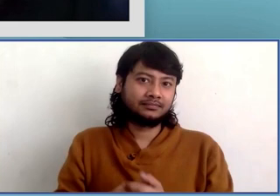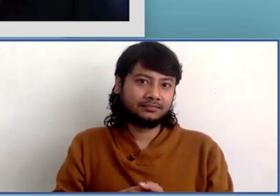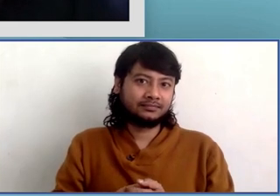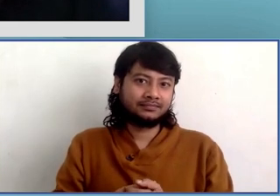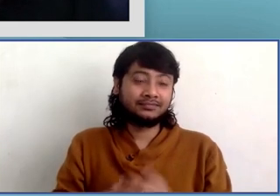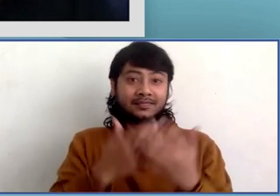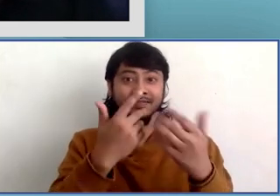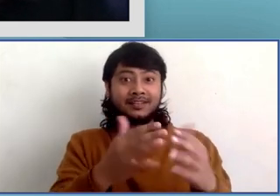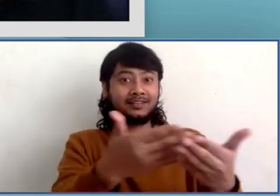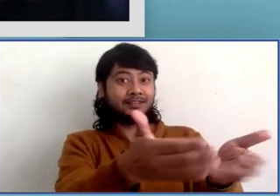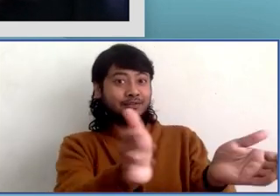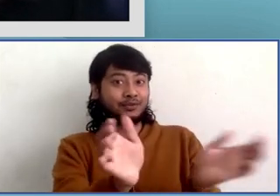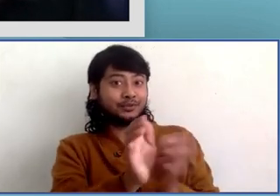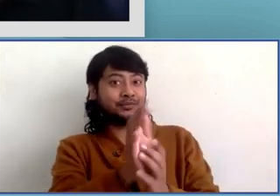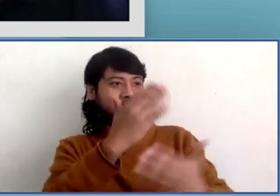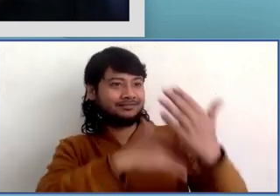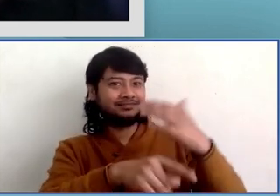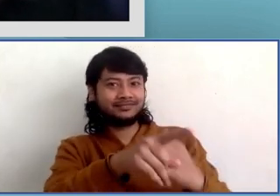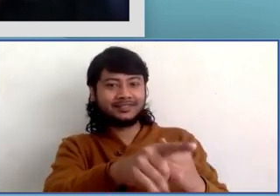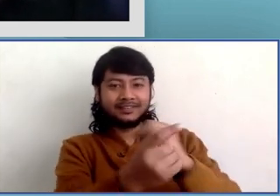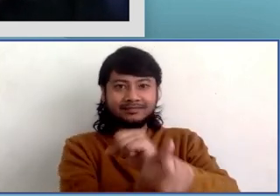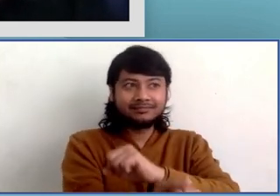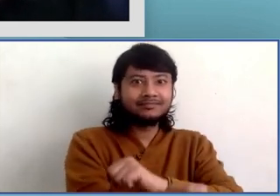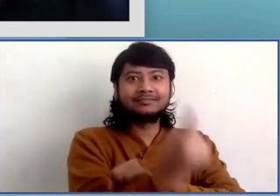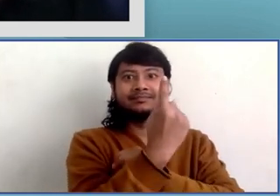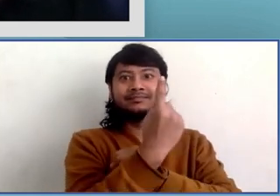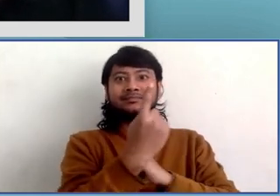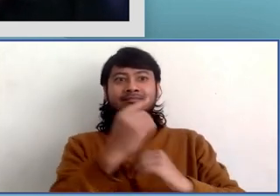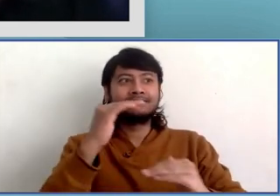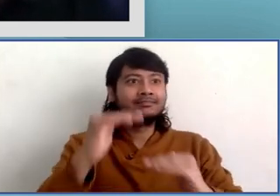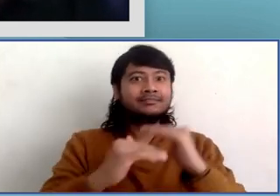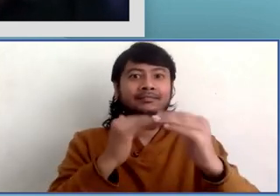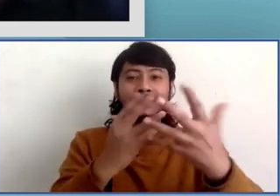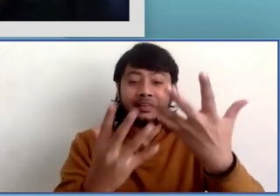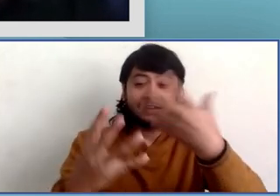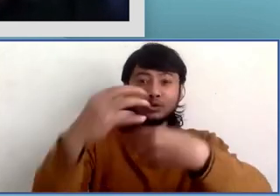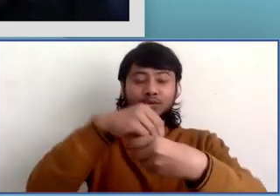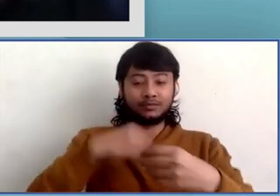initiative to make India more inclusive and